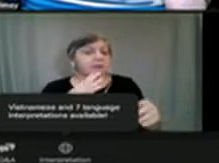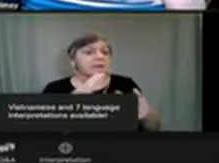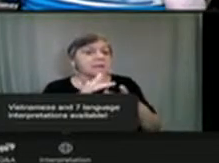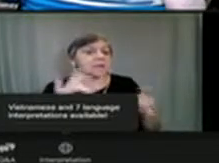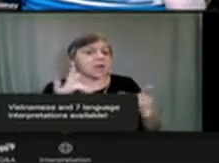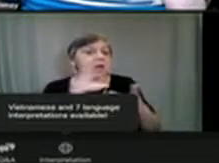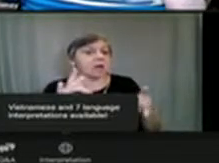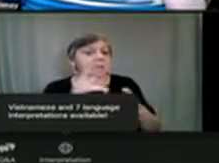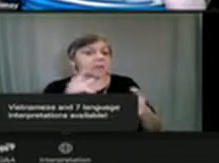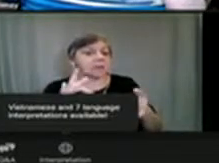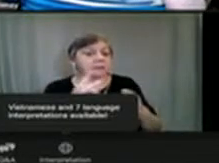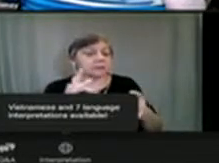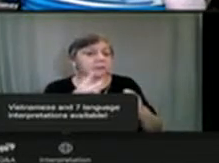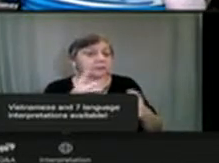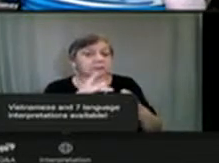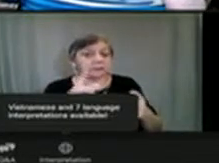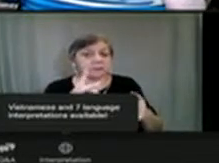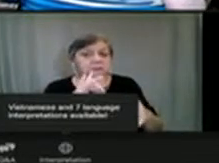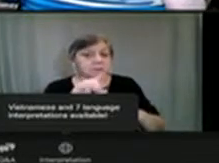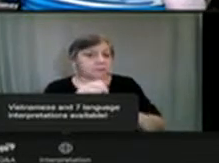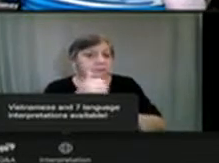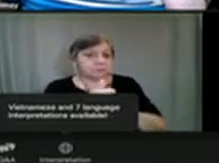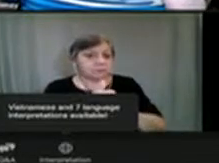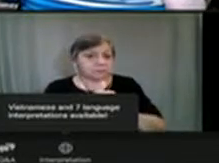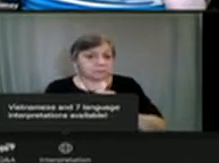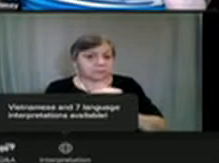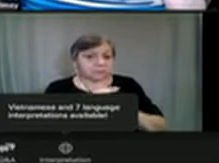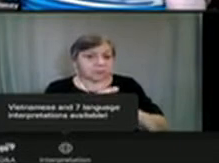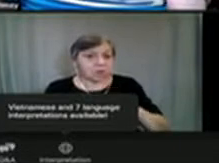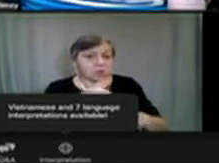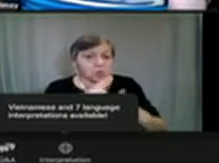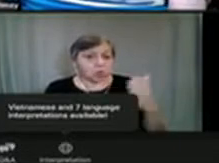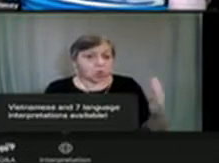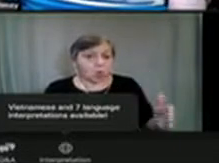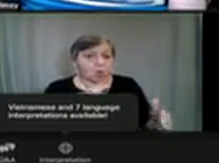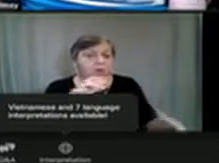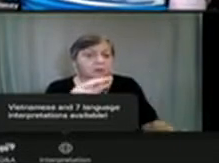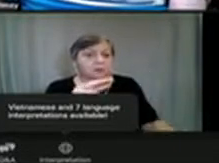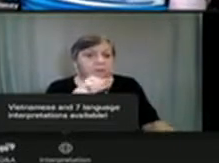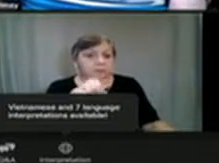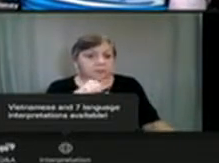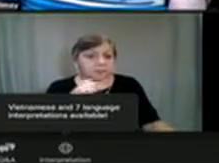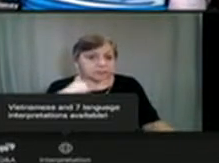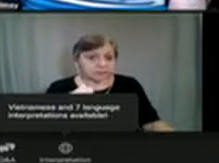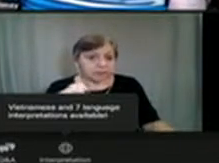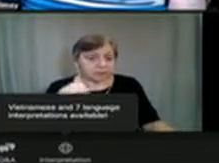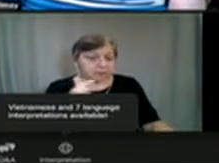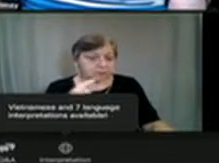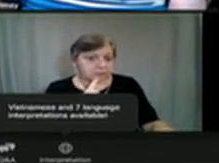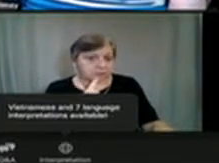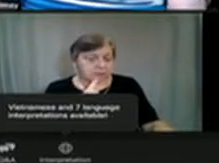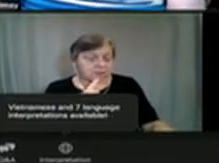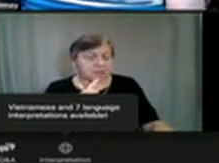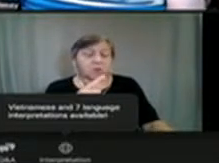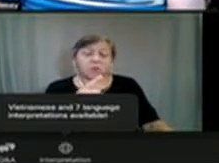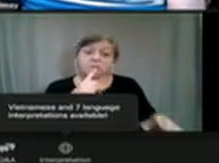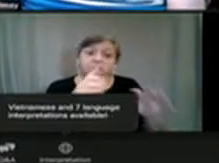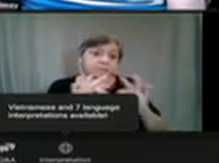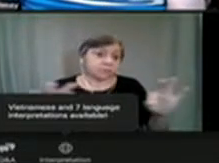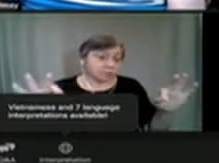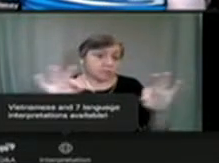I think articulated a very meaningful point for a lot of our families and kids. And to that, a conversation that we were having prior to